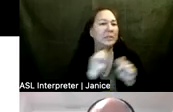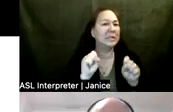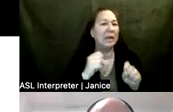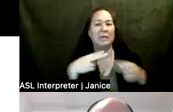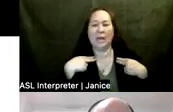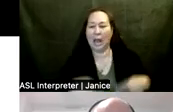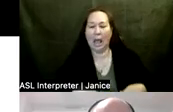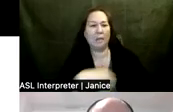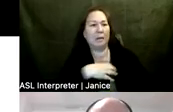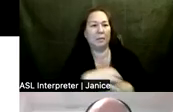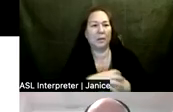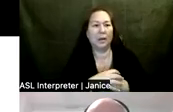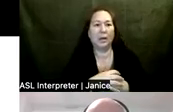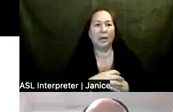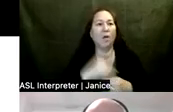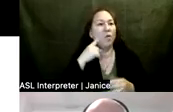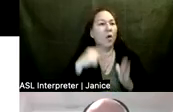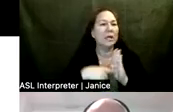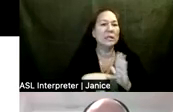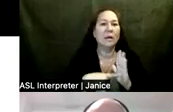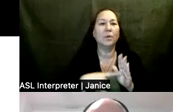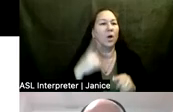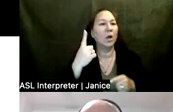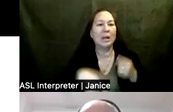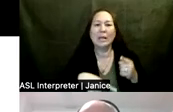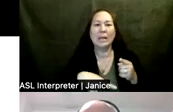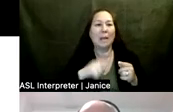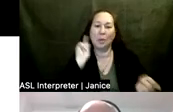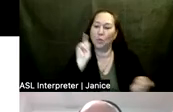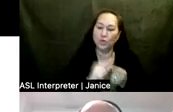reduced pay, less hours, fired or laid off.